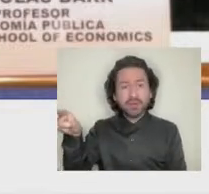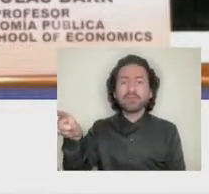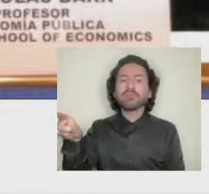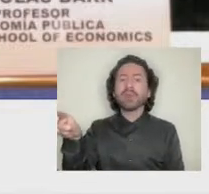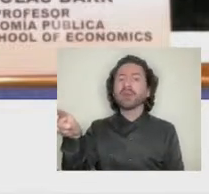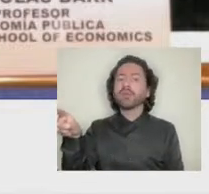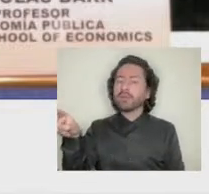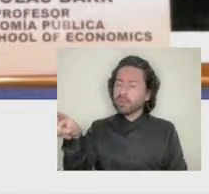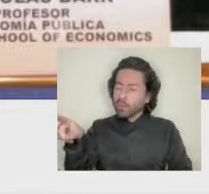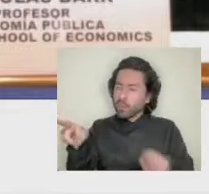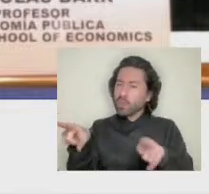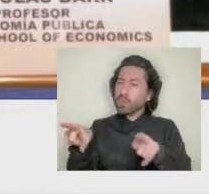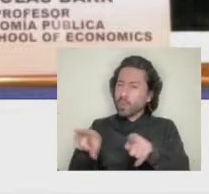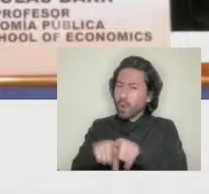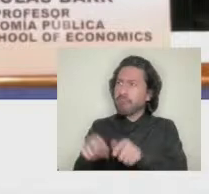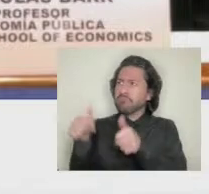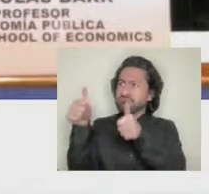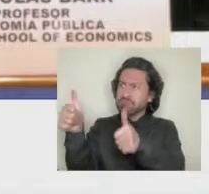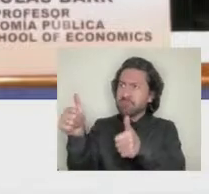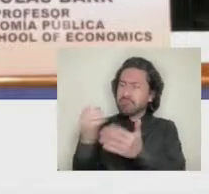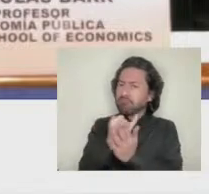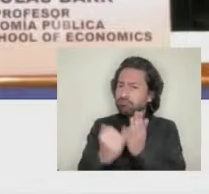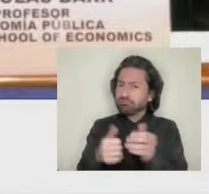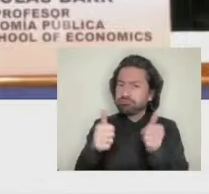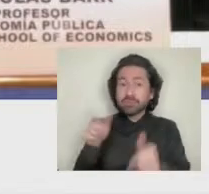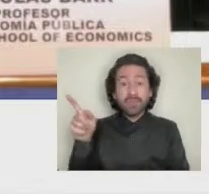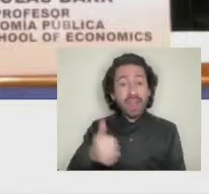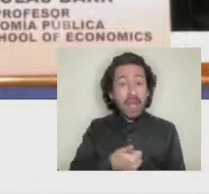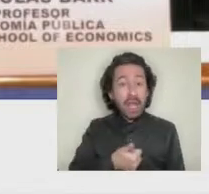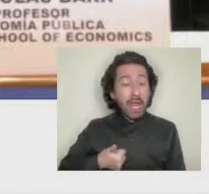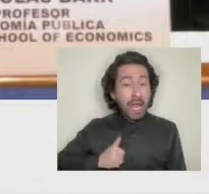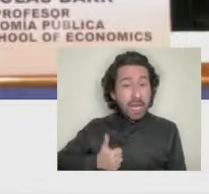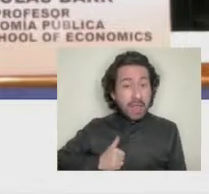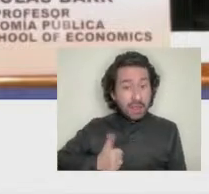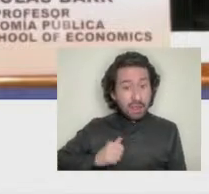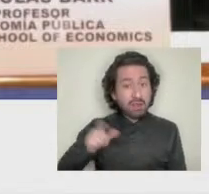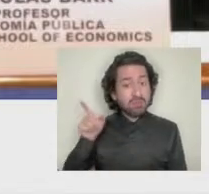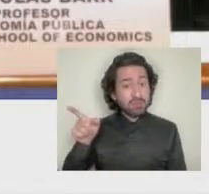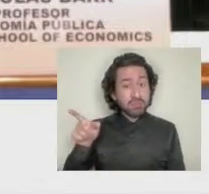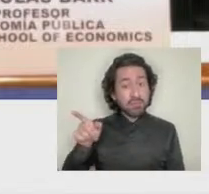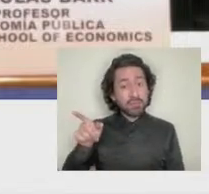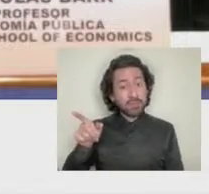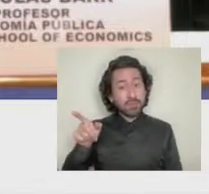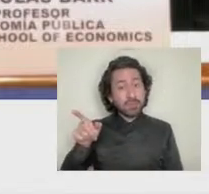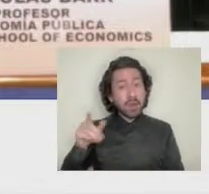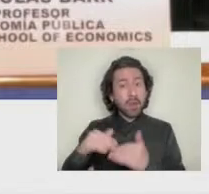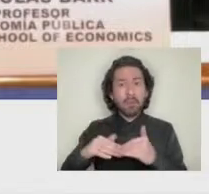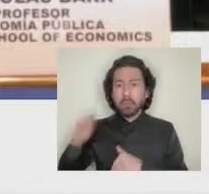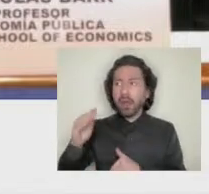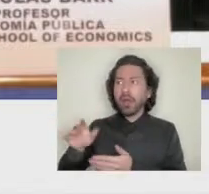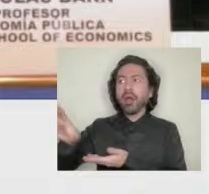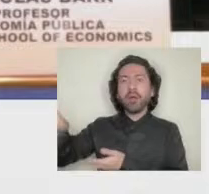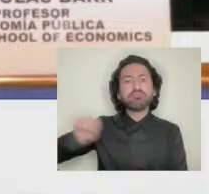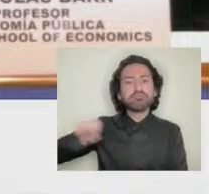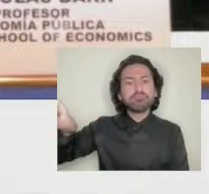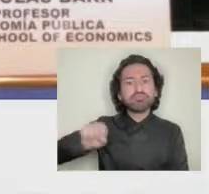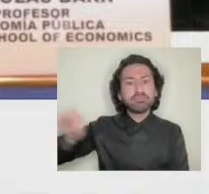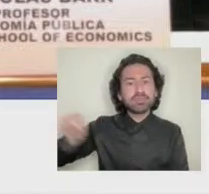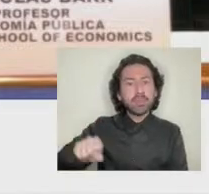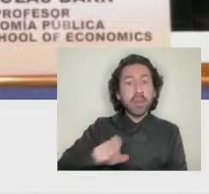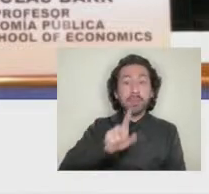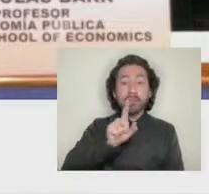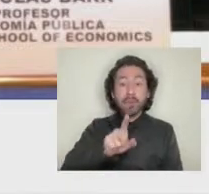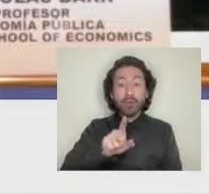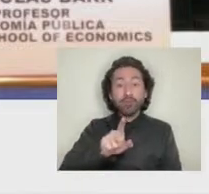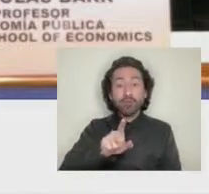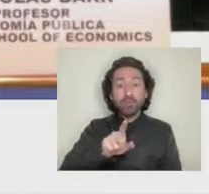Canada restricts. In Canada, most people get the benefit, but the richest don't. Sweden, again, tests